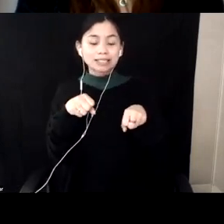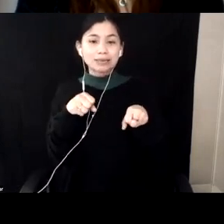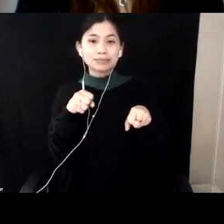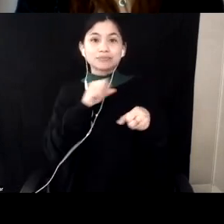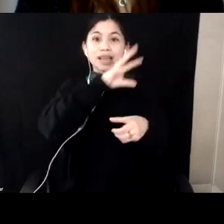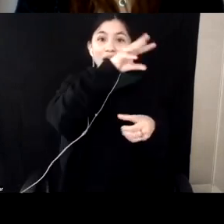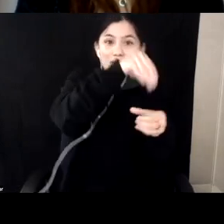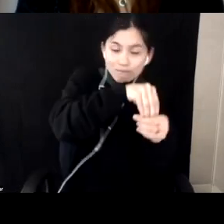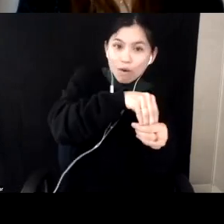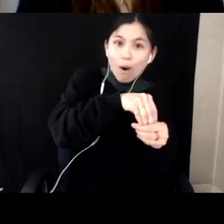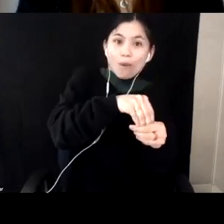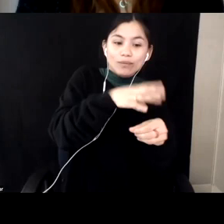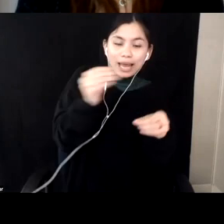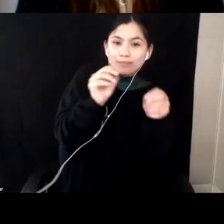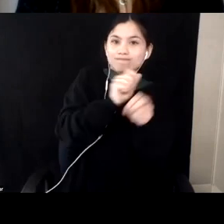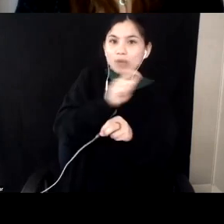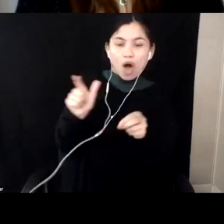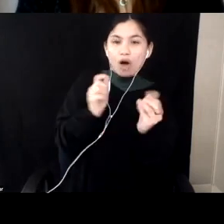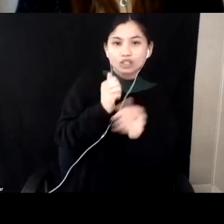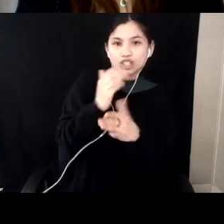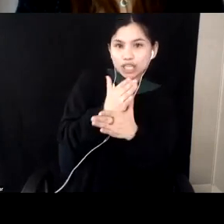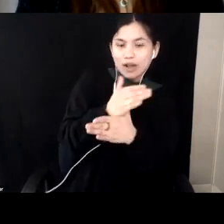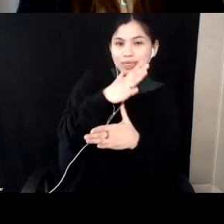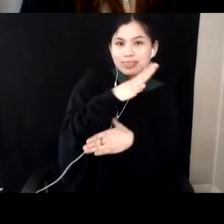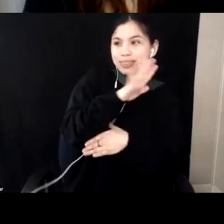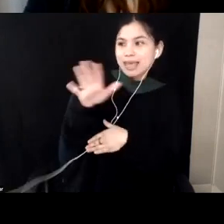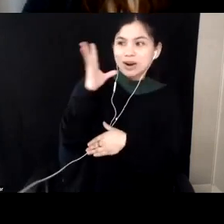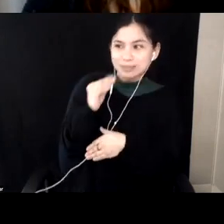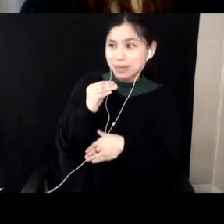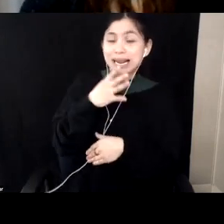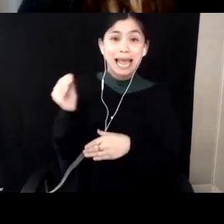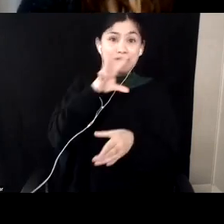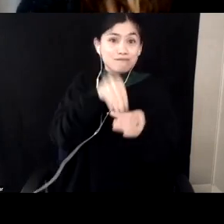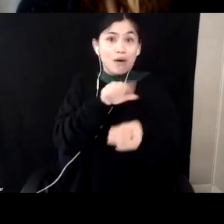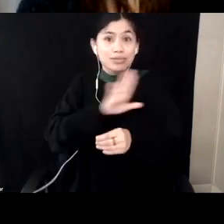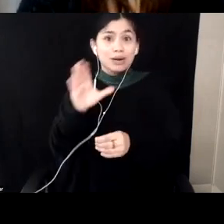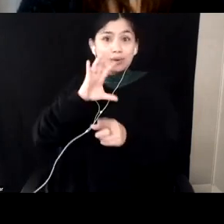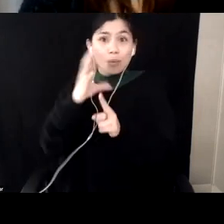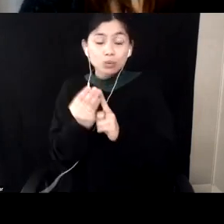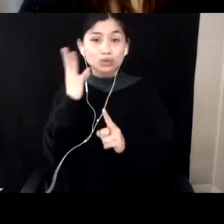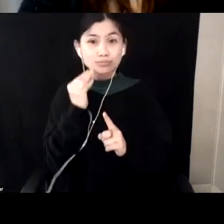embed that kind of cultural aspect in it, which is also great.